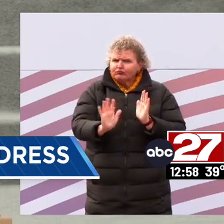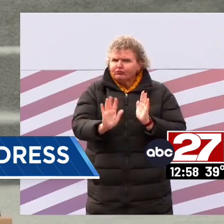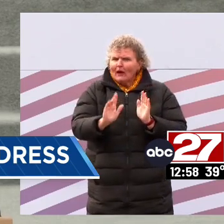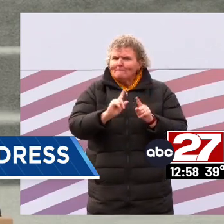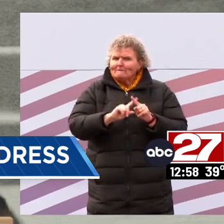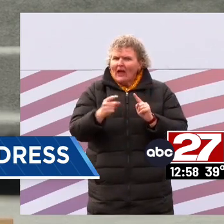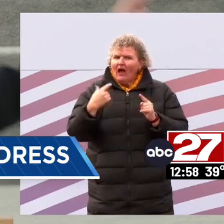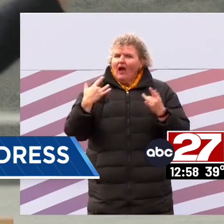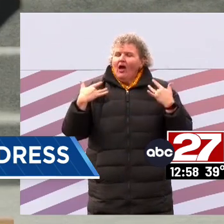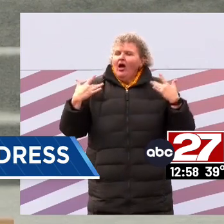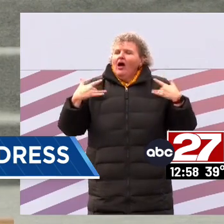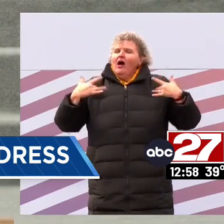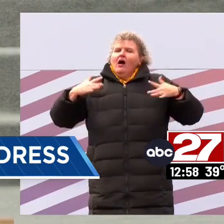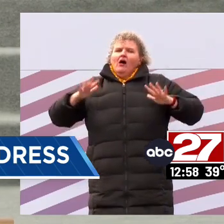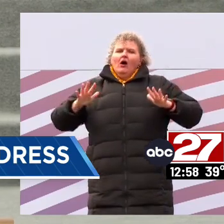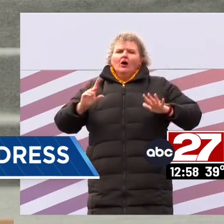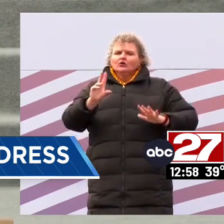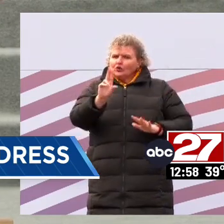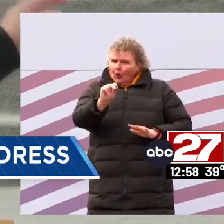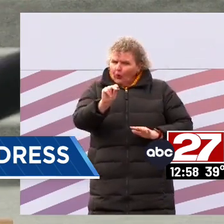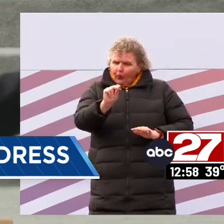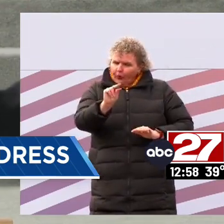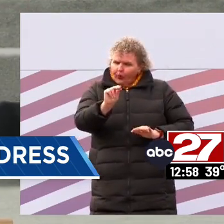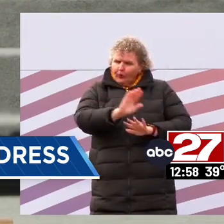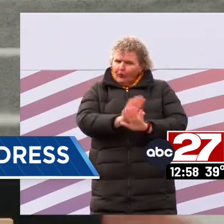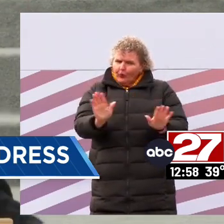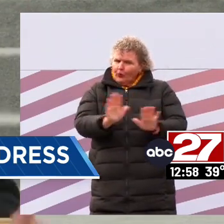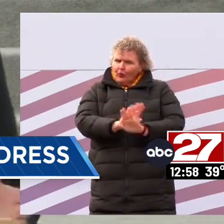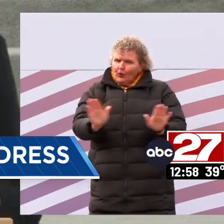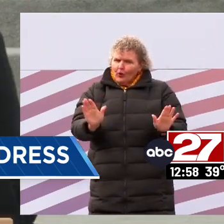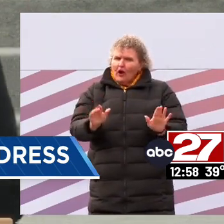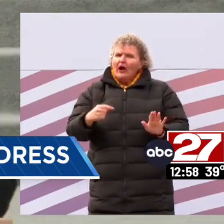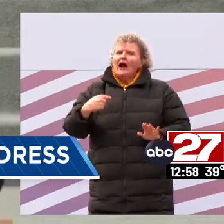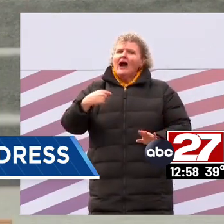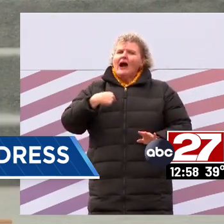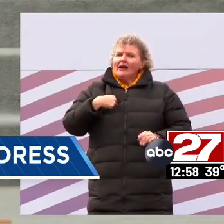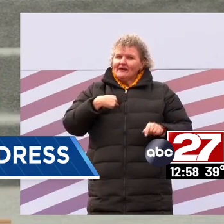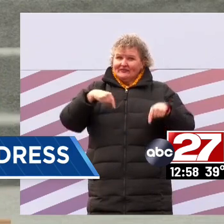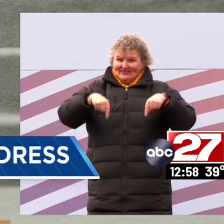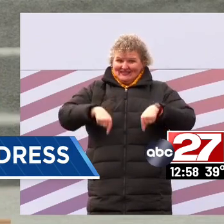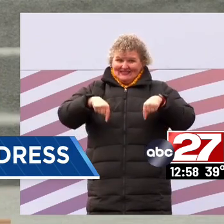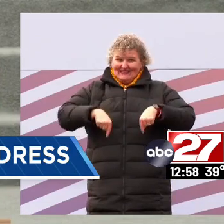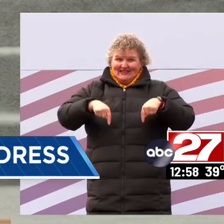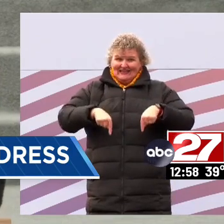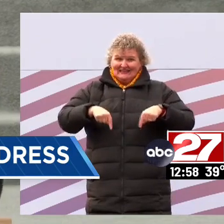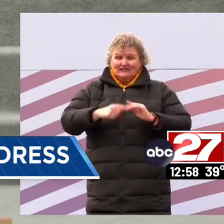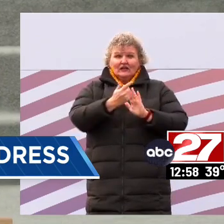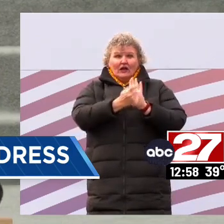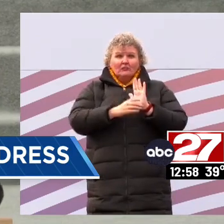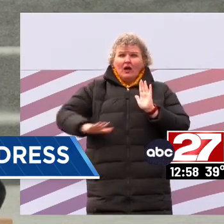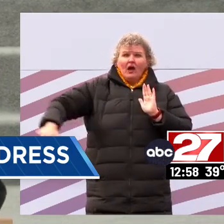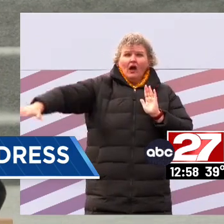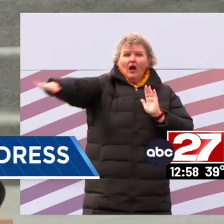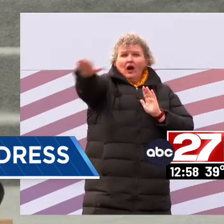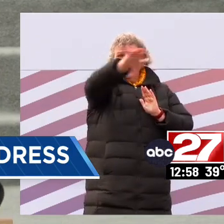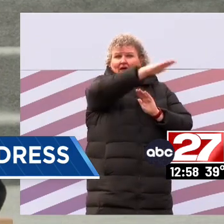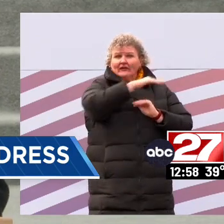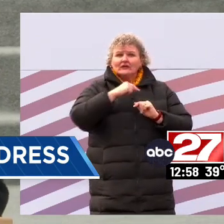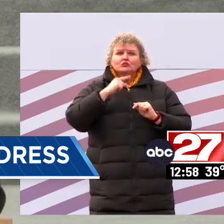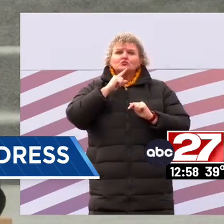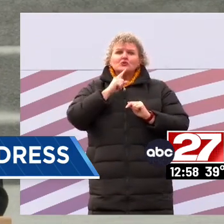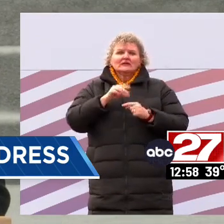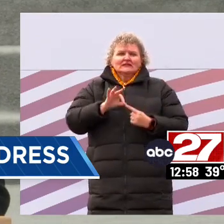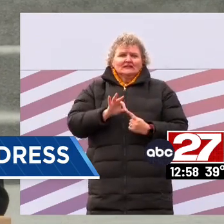it. In this capital, and all throughout our Commonwealth, we have a unique responsibility to